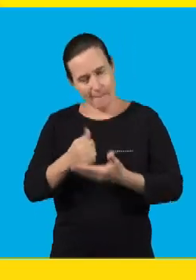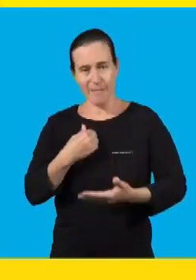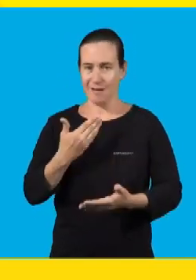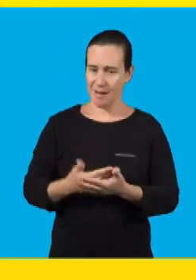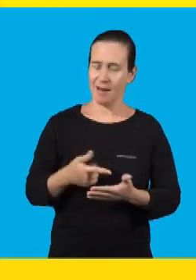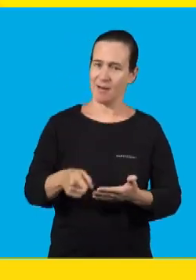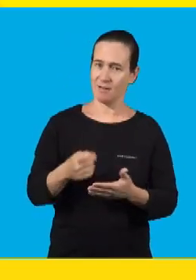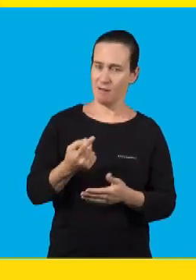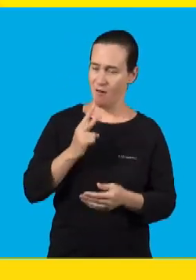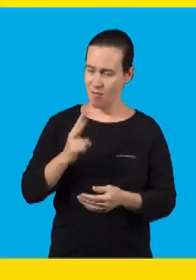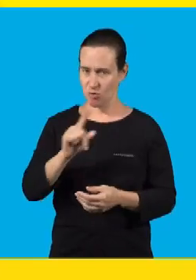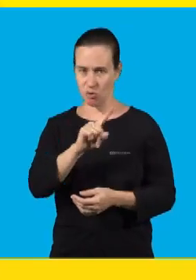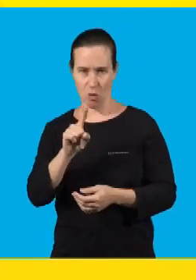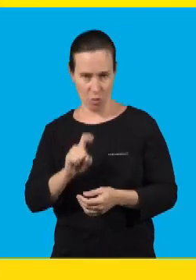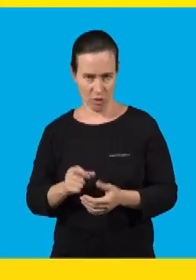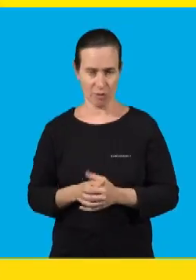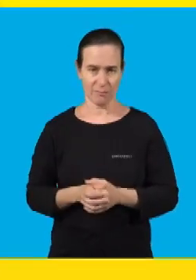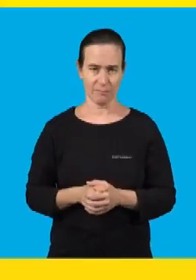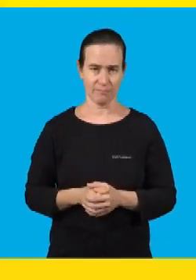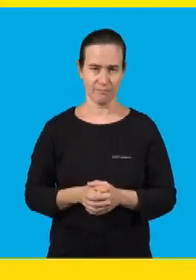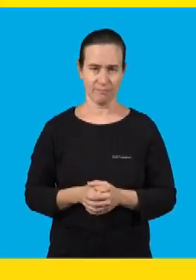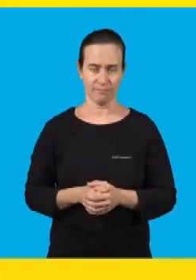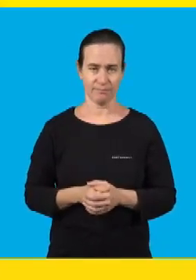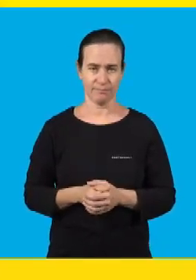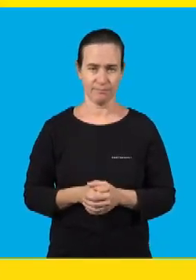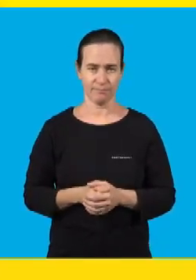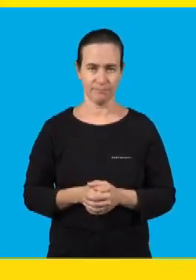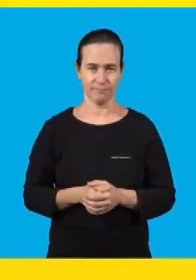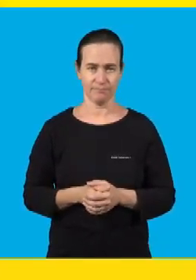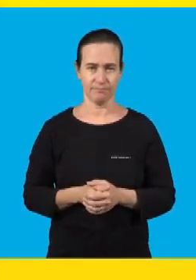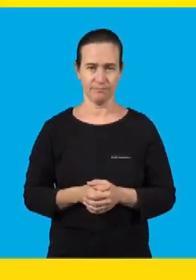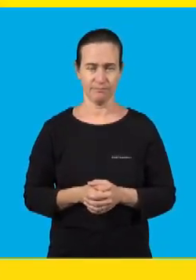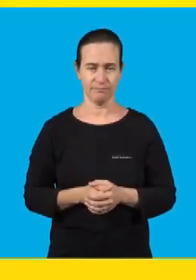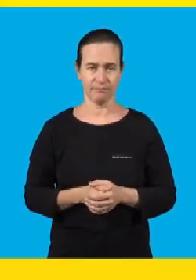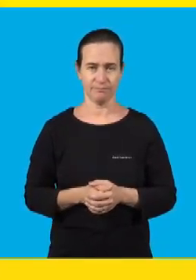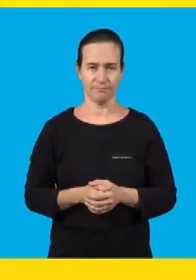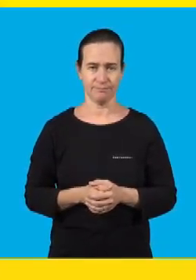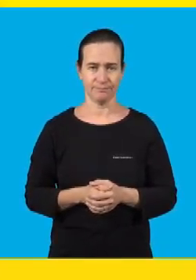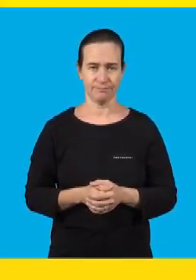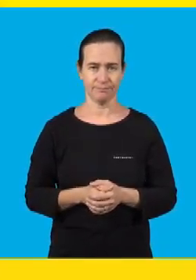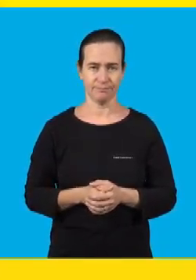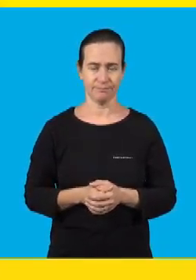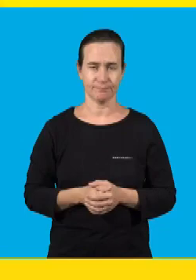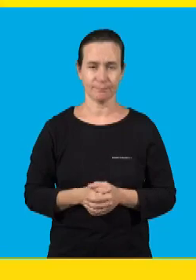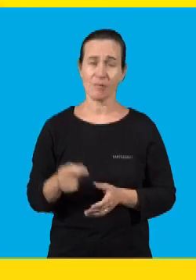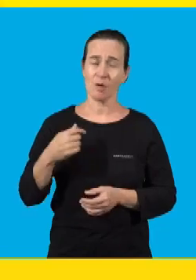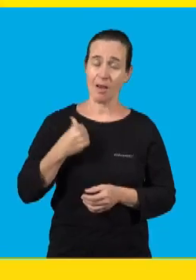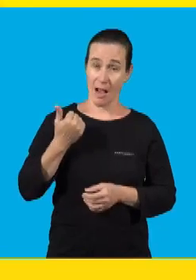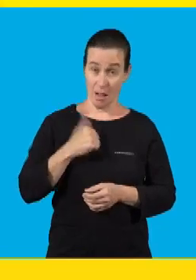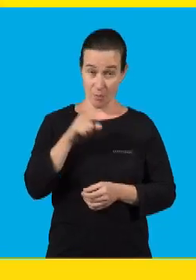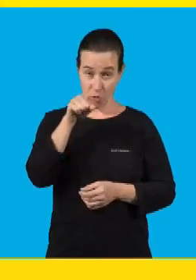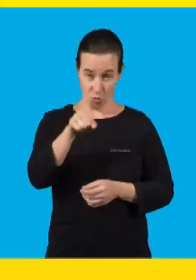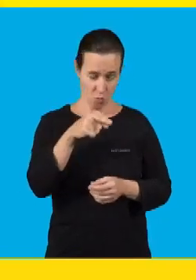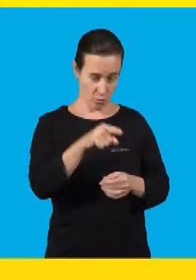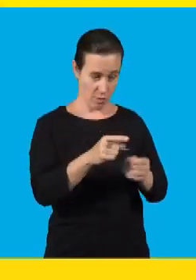to know in order to respond appropriately to an exam writing session? Remember, in this instance, we